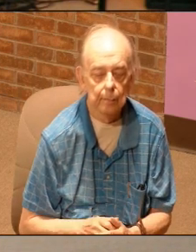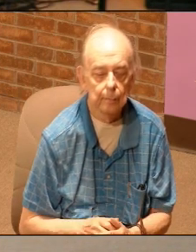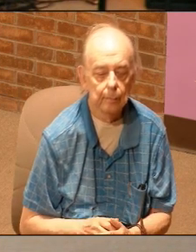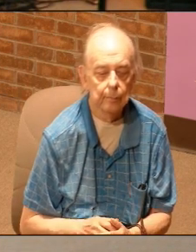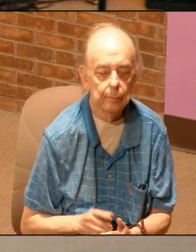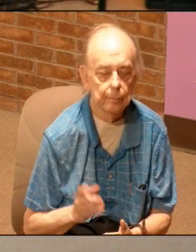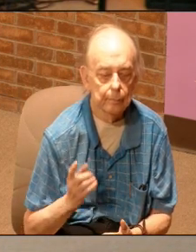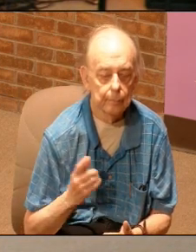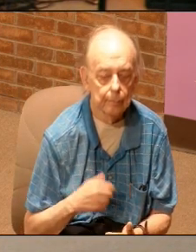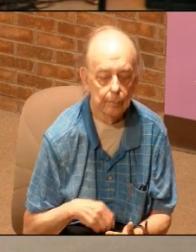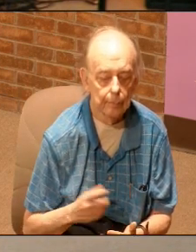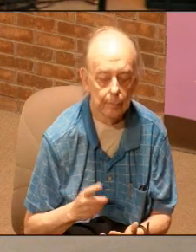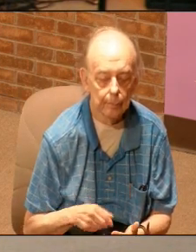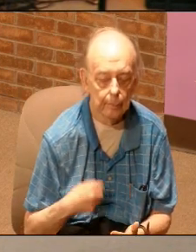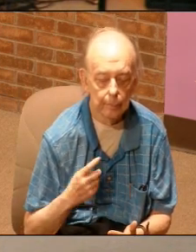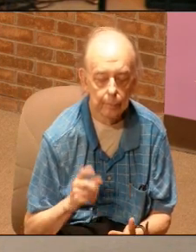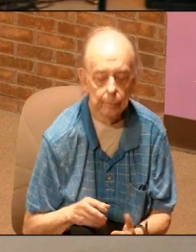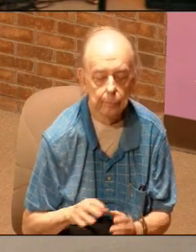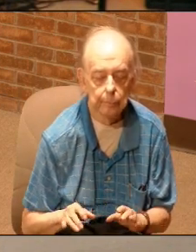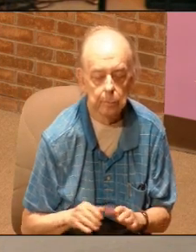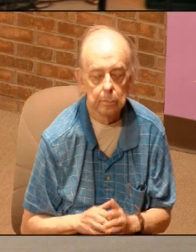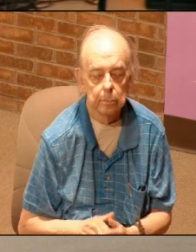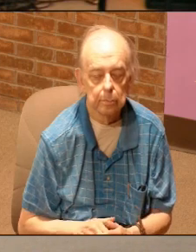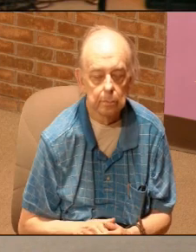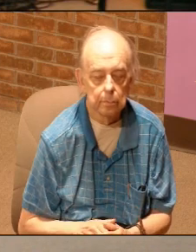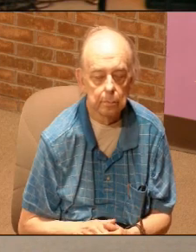And so what we need to do is this.